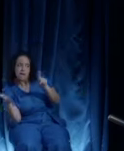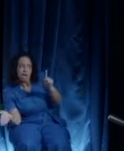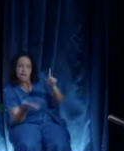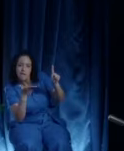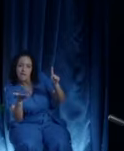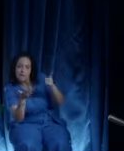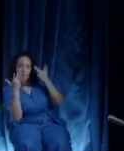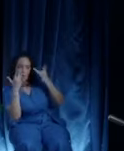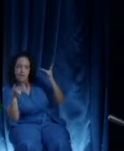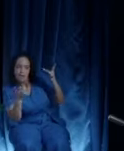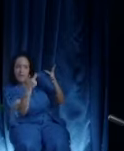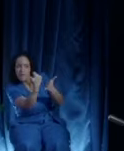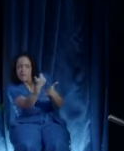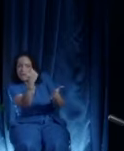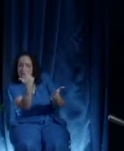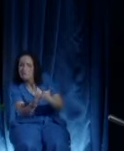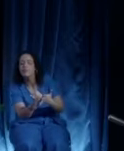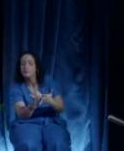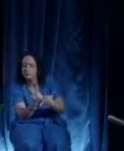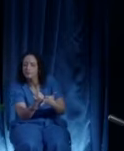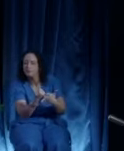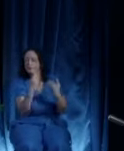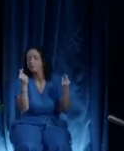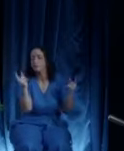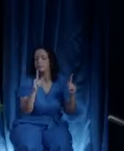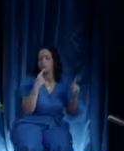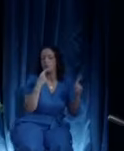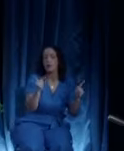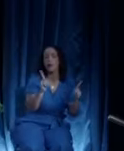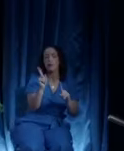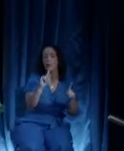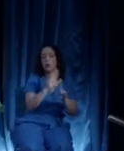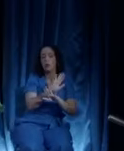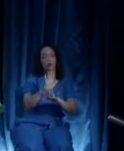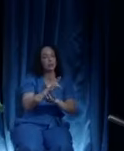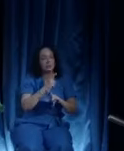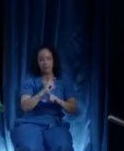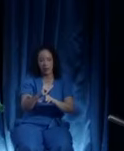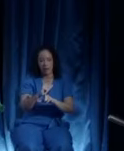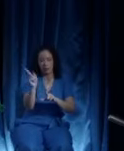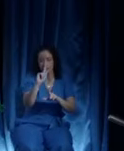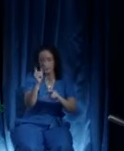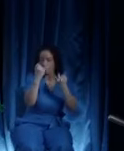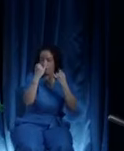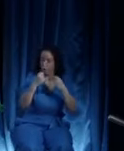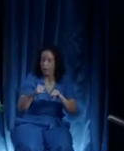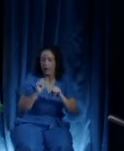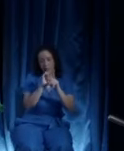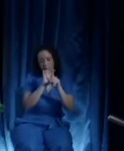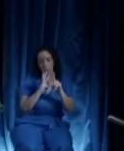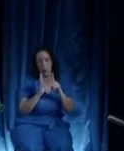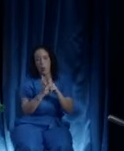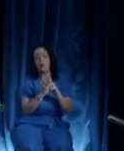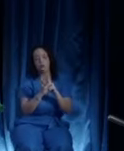presenting favourites. And some of the biggest, talk about the non-survivors, the sort of failures at court are the sort of attempts at doing